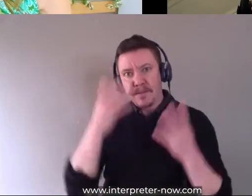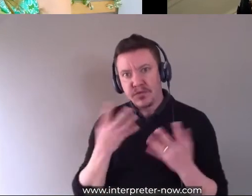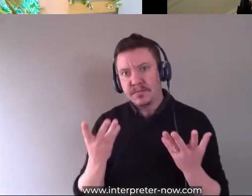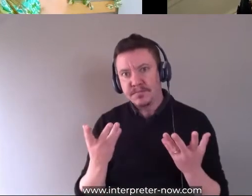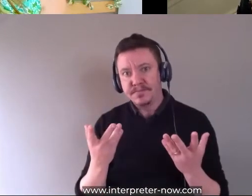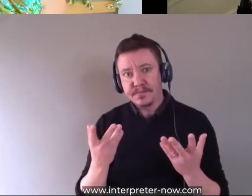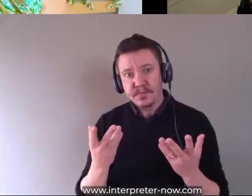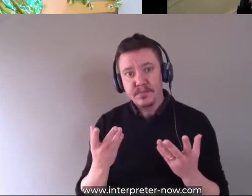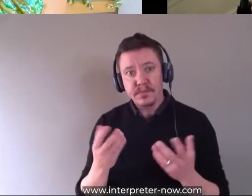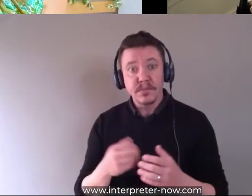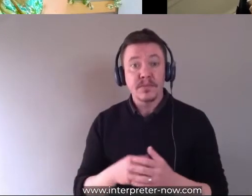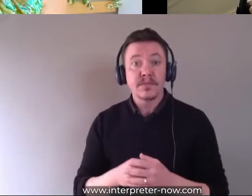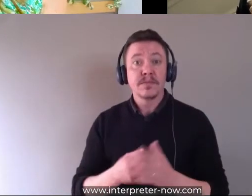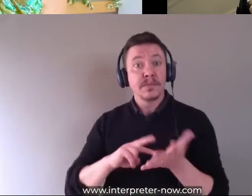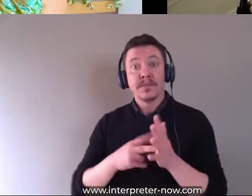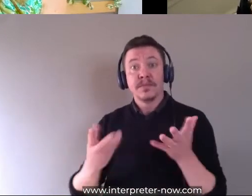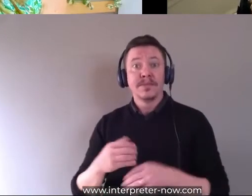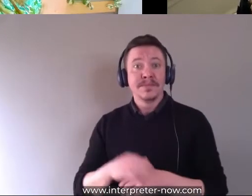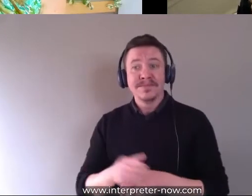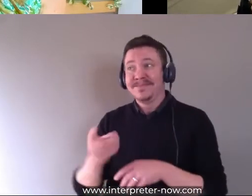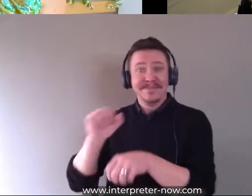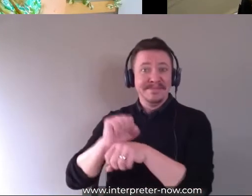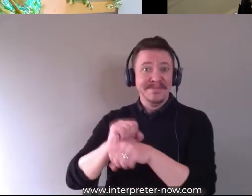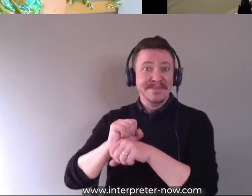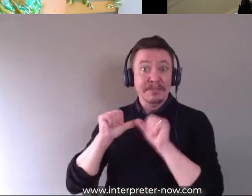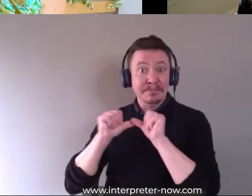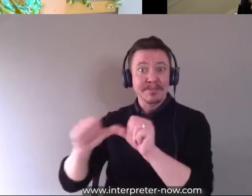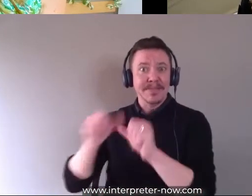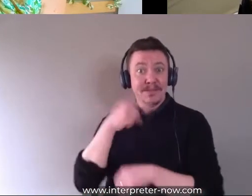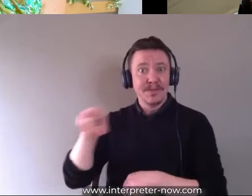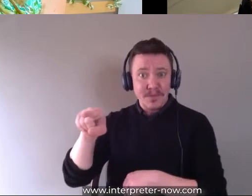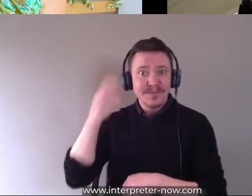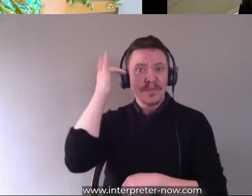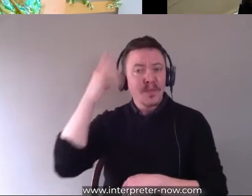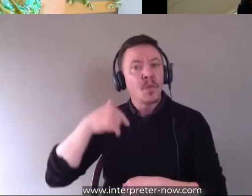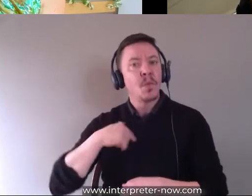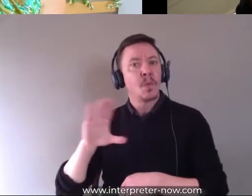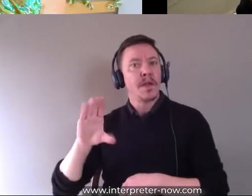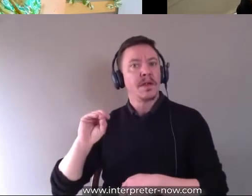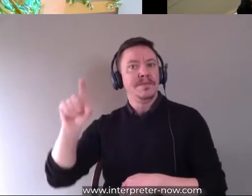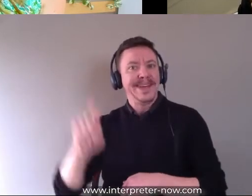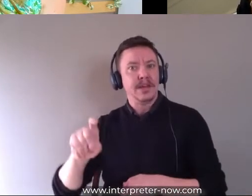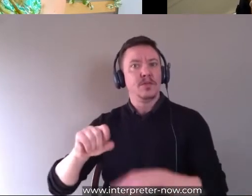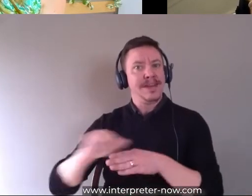unfortunately gives job security for you because companies need to be trained on how to hire